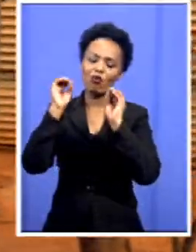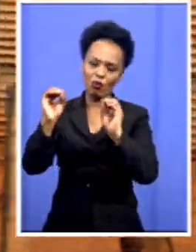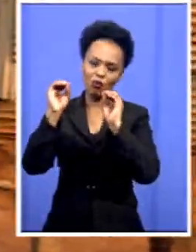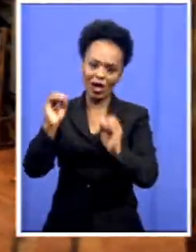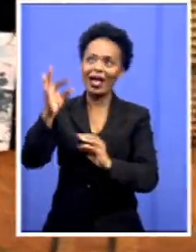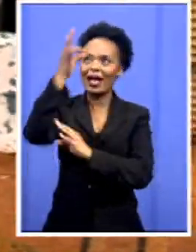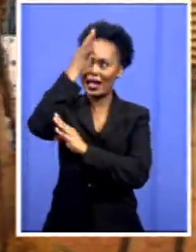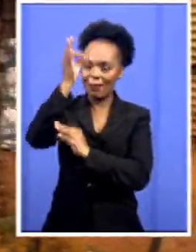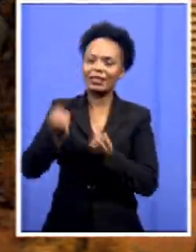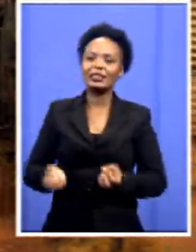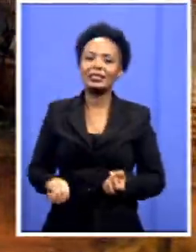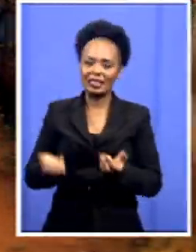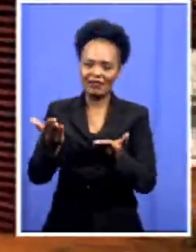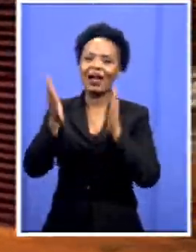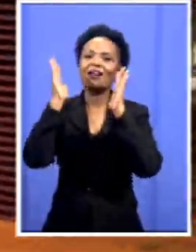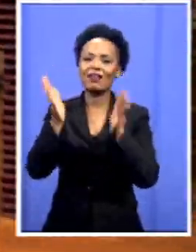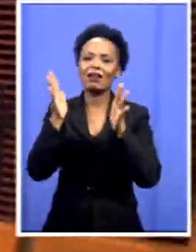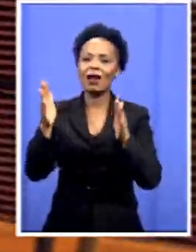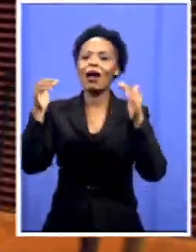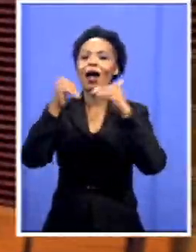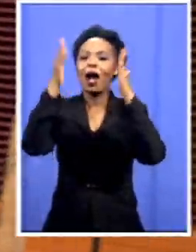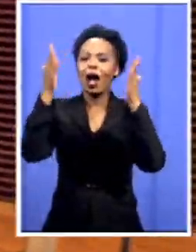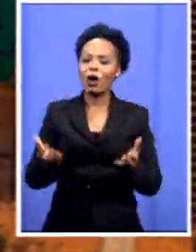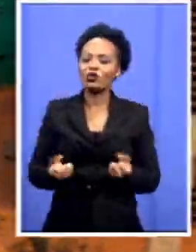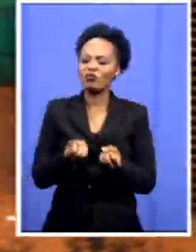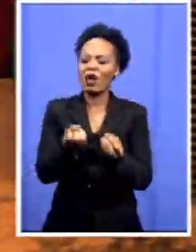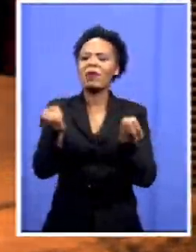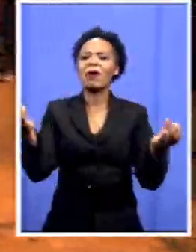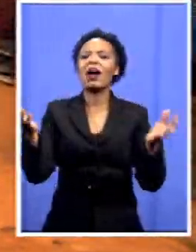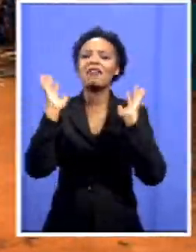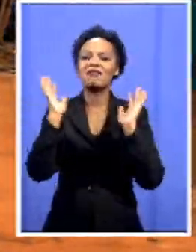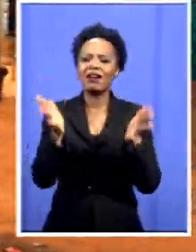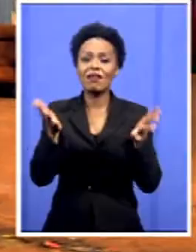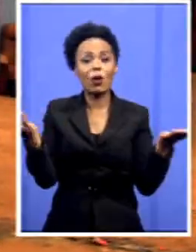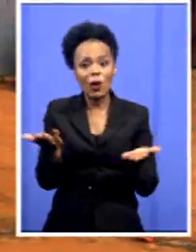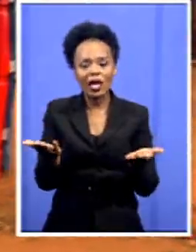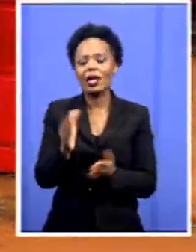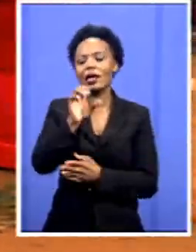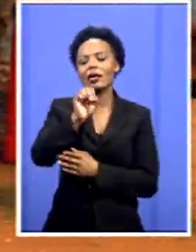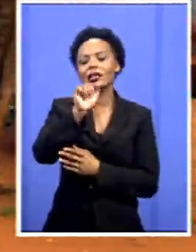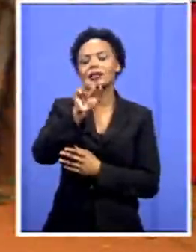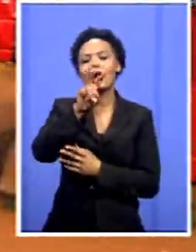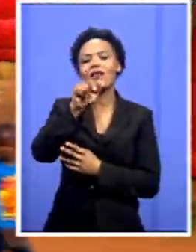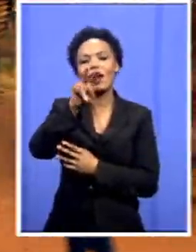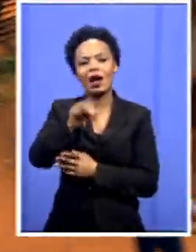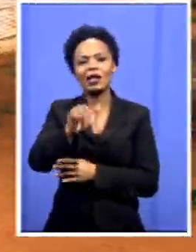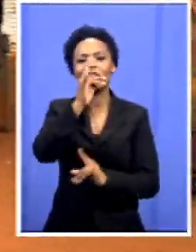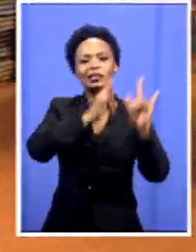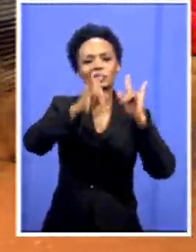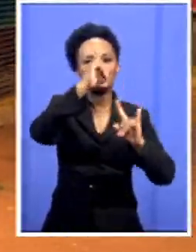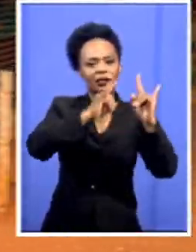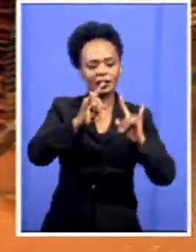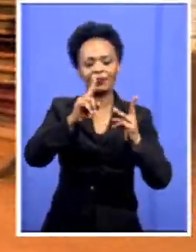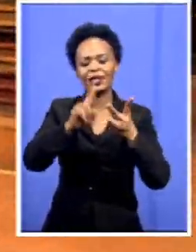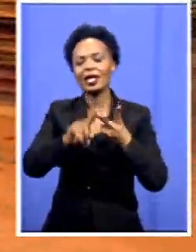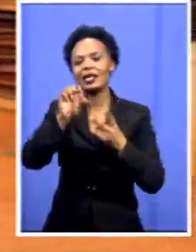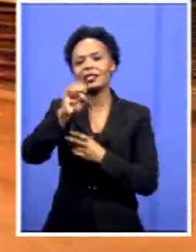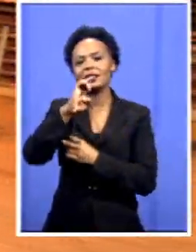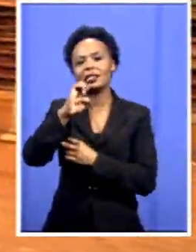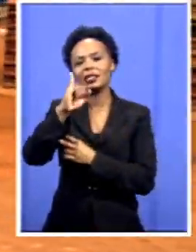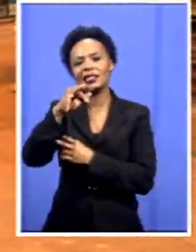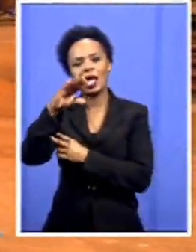has delivered. I mean, there has been housing allocation in Savannah City. There has been a housing allocation in Citadel.